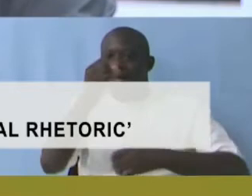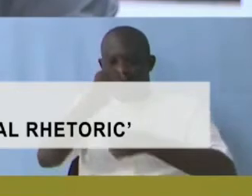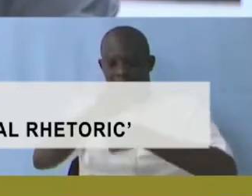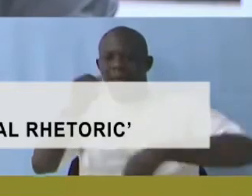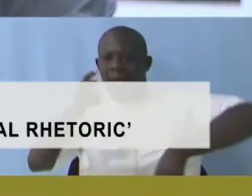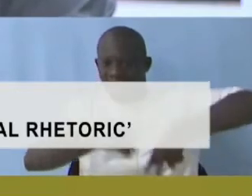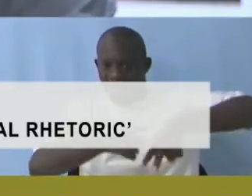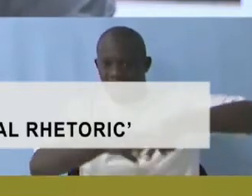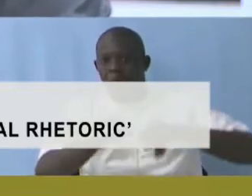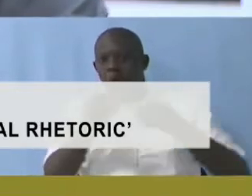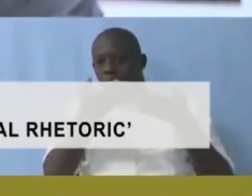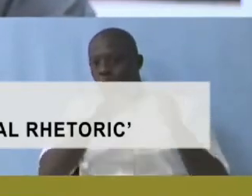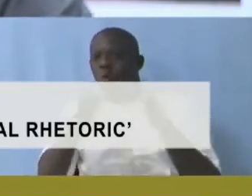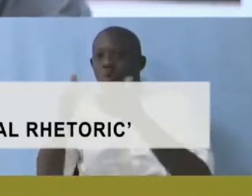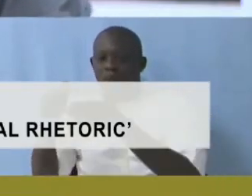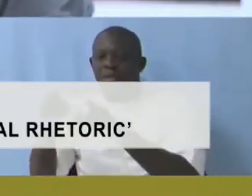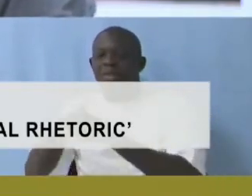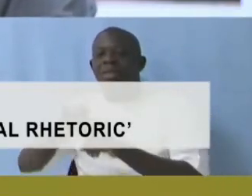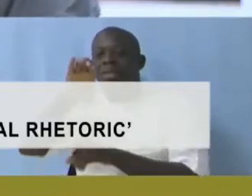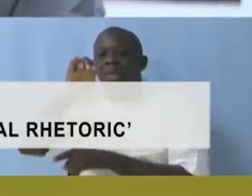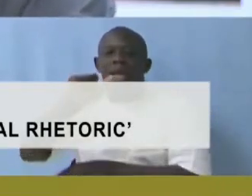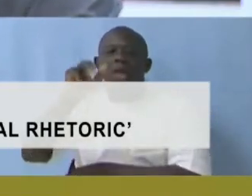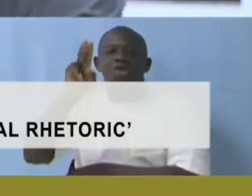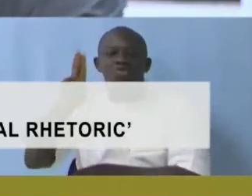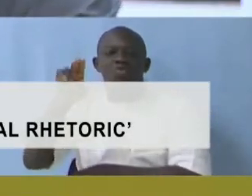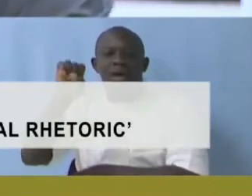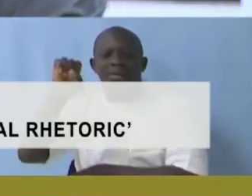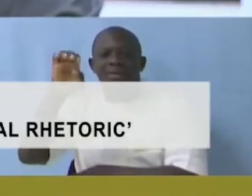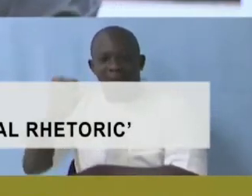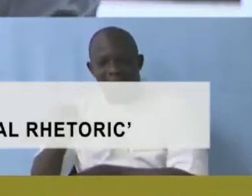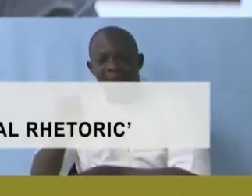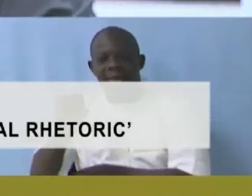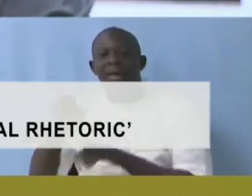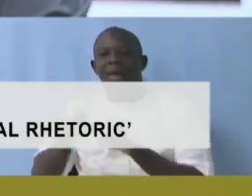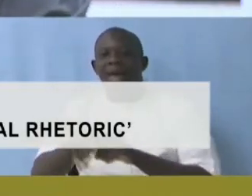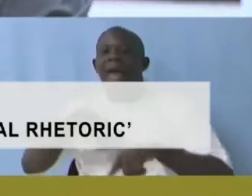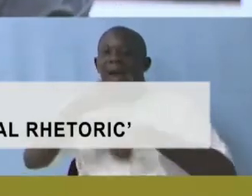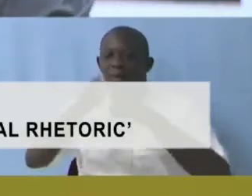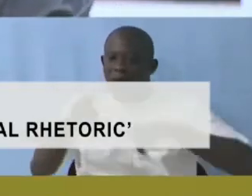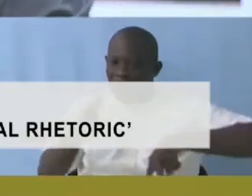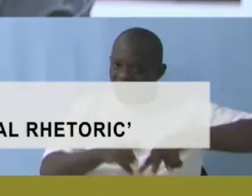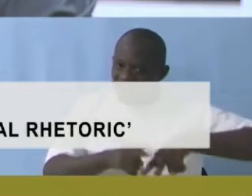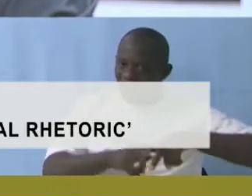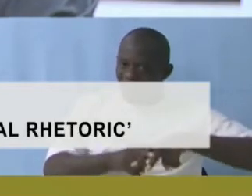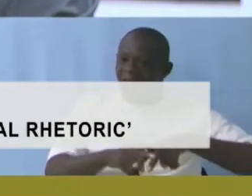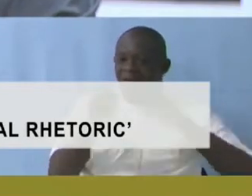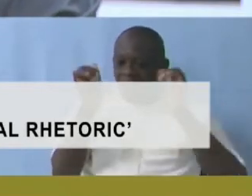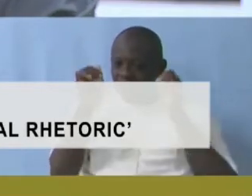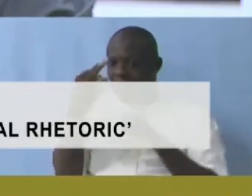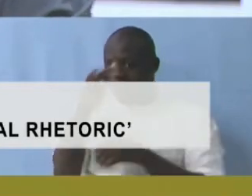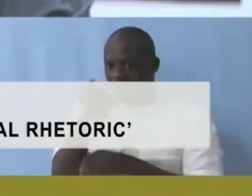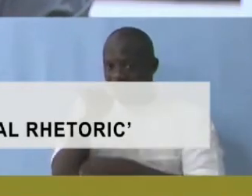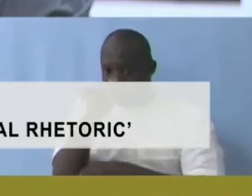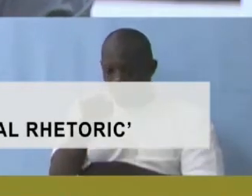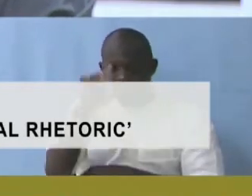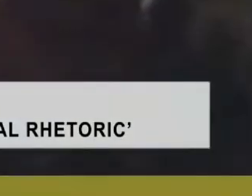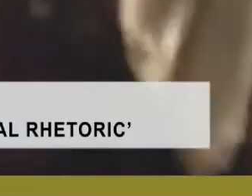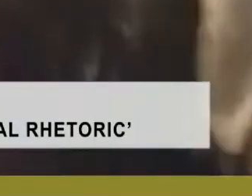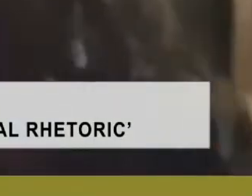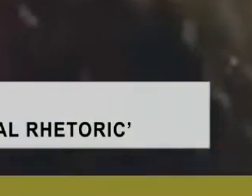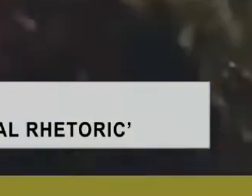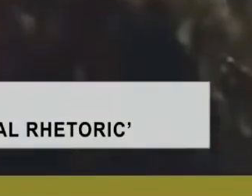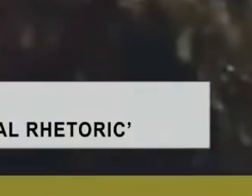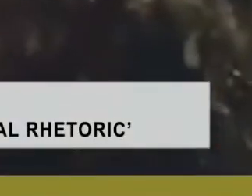that Jammeh proclaiming a cure for the people who are sick was meant to exploit the vulnerability of those people